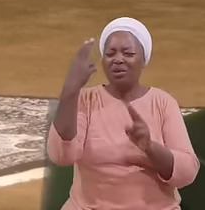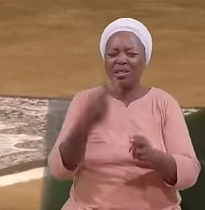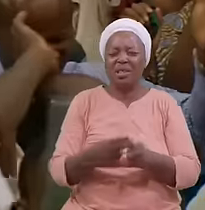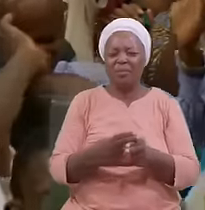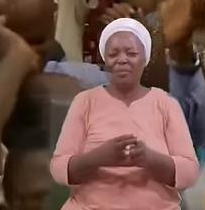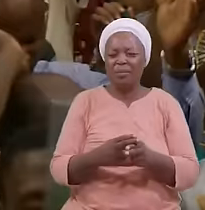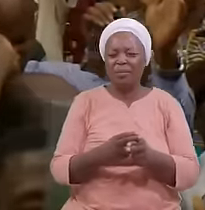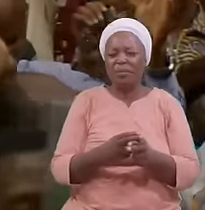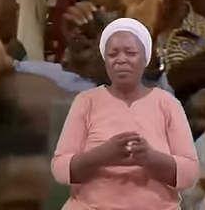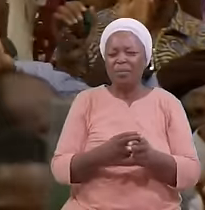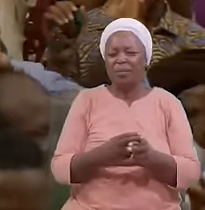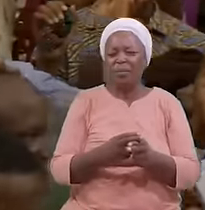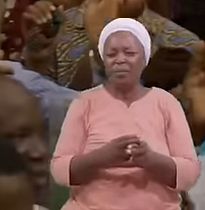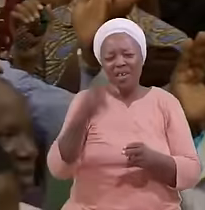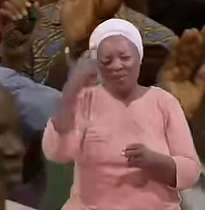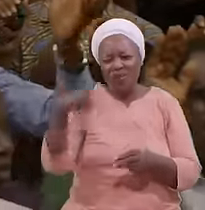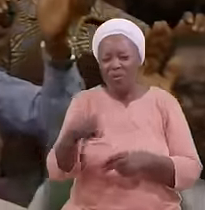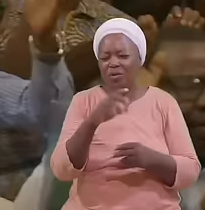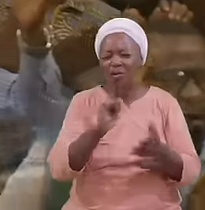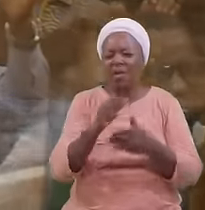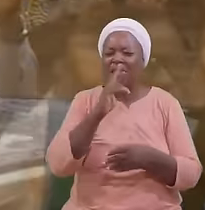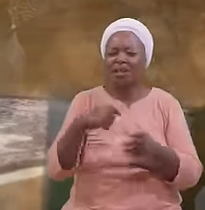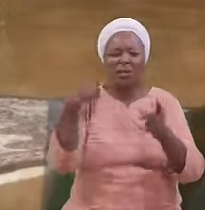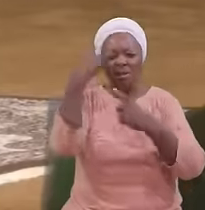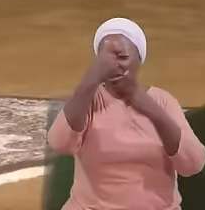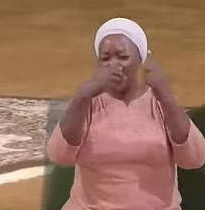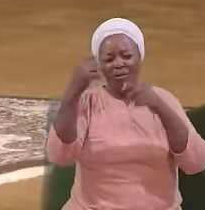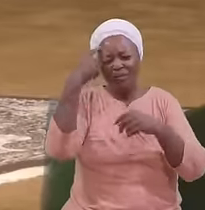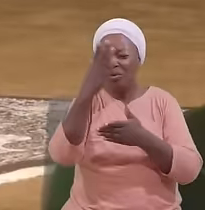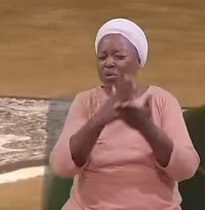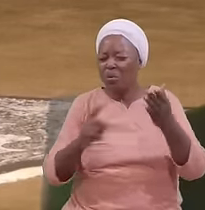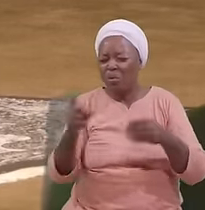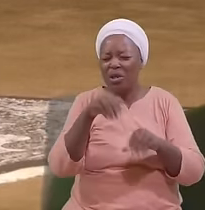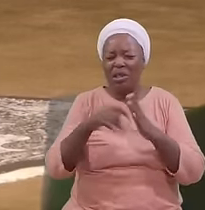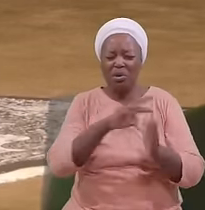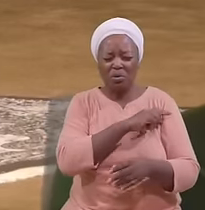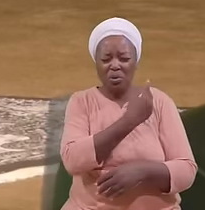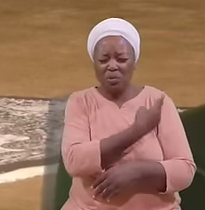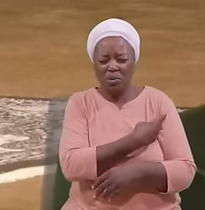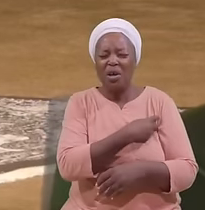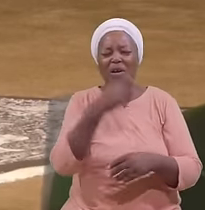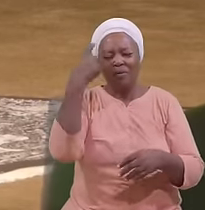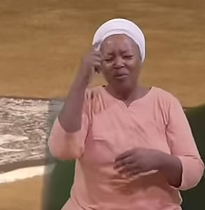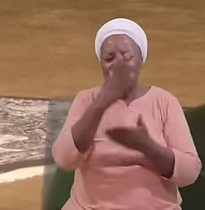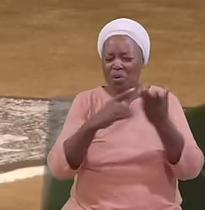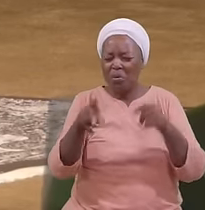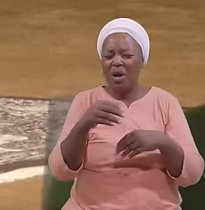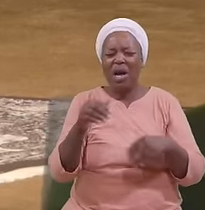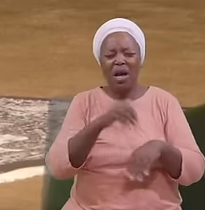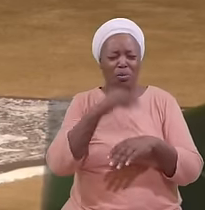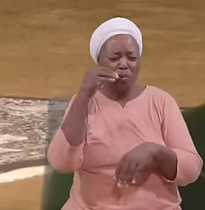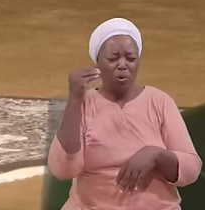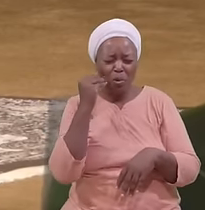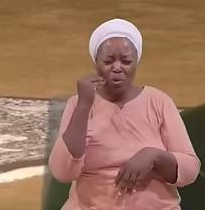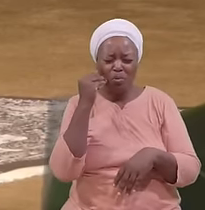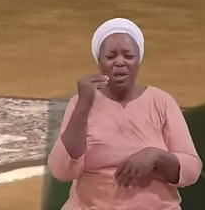name. For those who are concerned for somebody in the hospital, for somebody back at home,